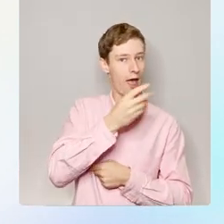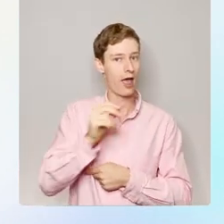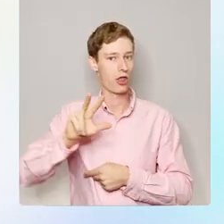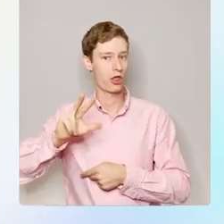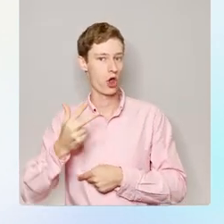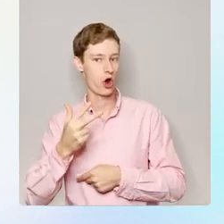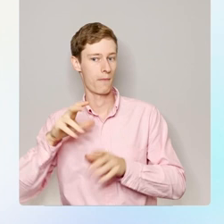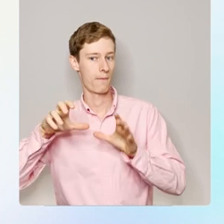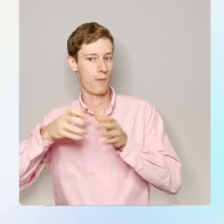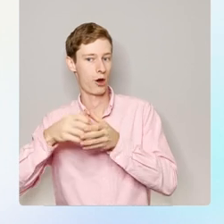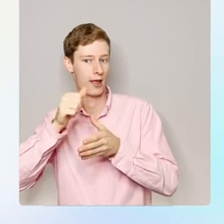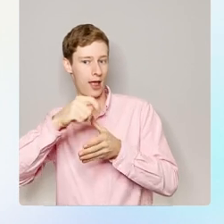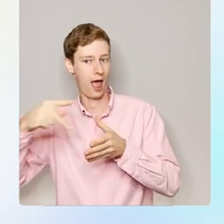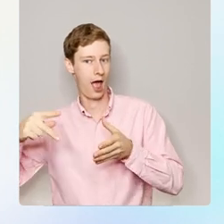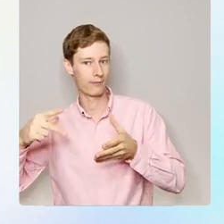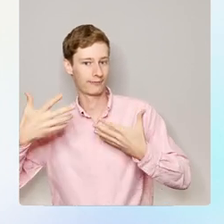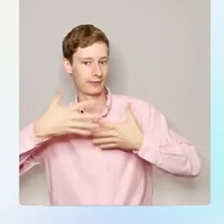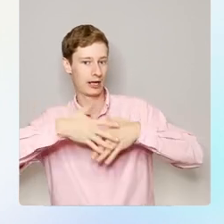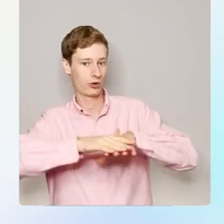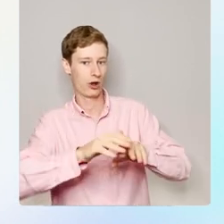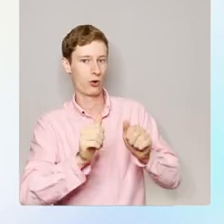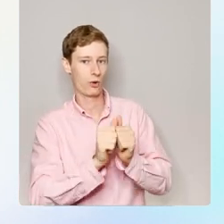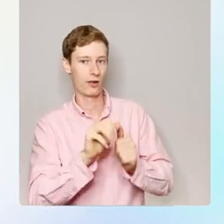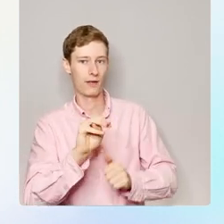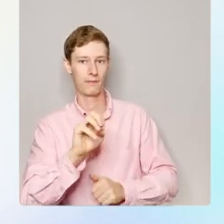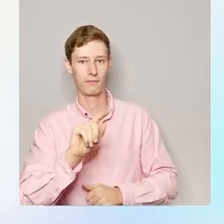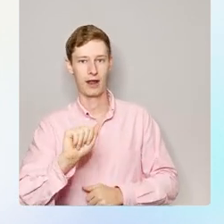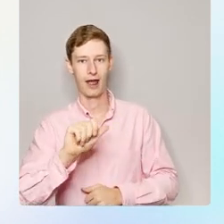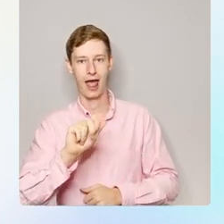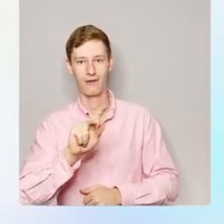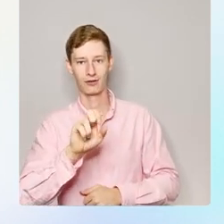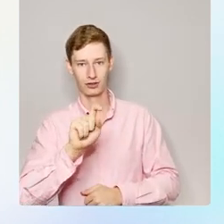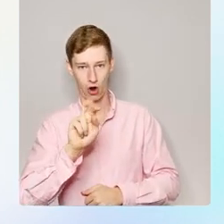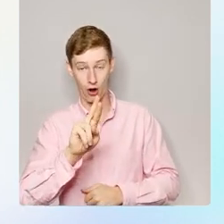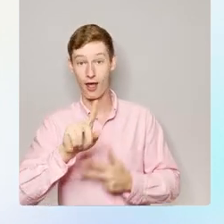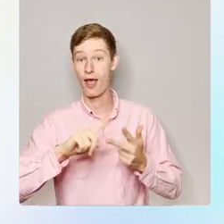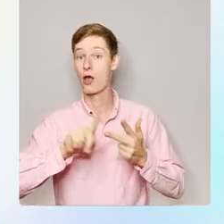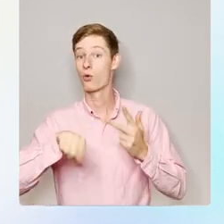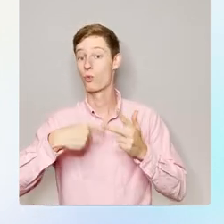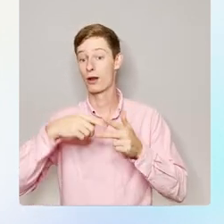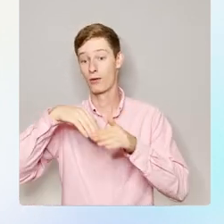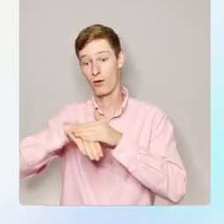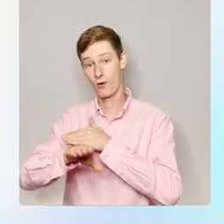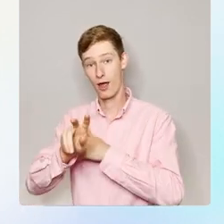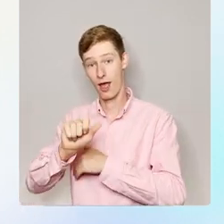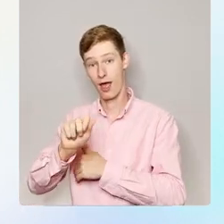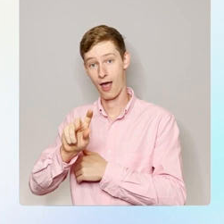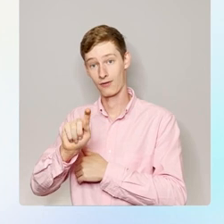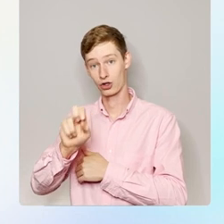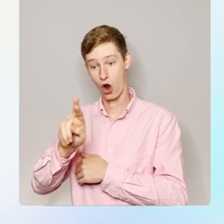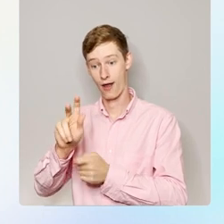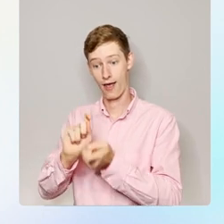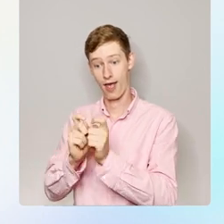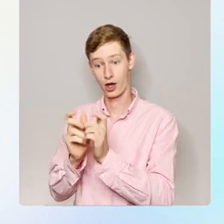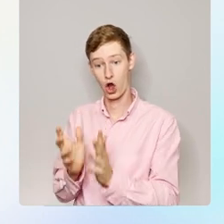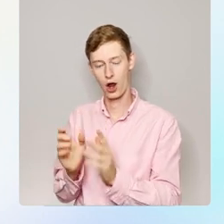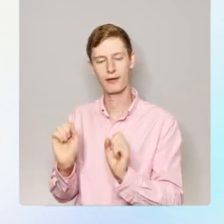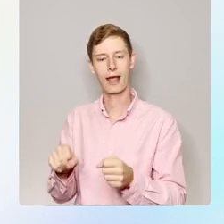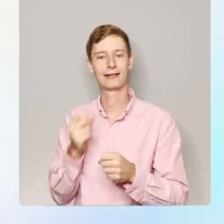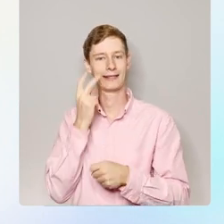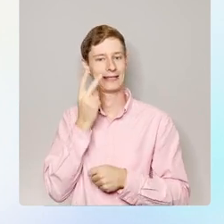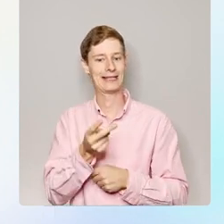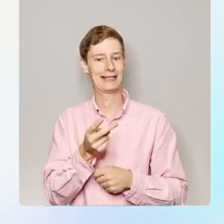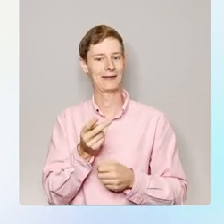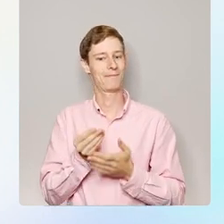that have integrated with Meta Avatars and an entry point to our avatar editor. Over time, we plan